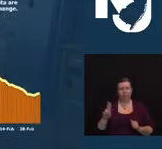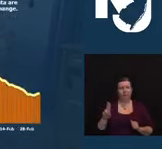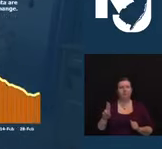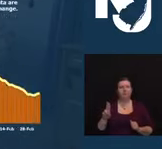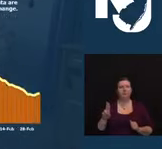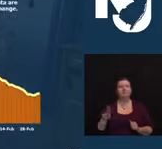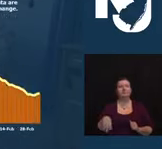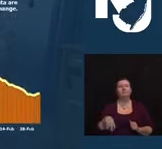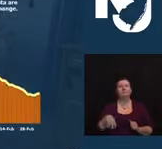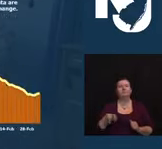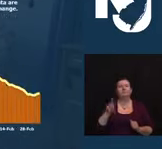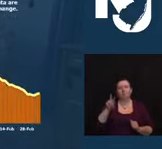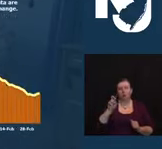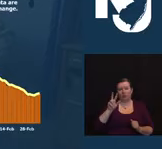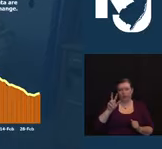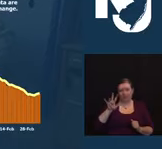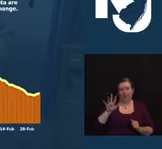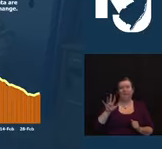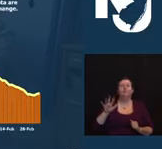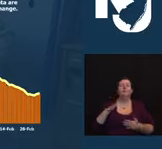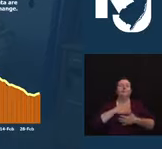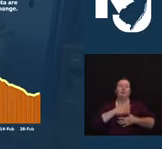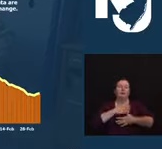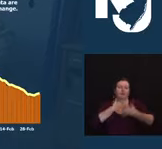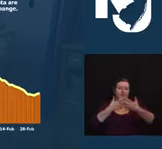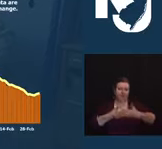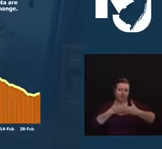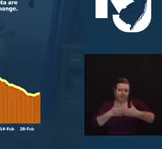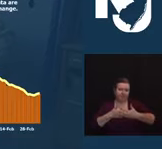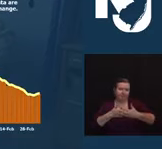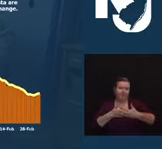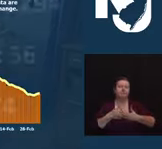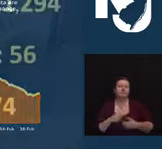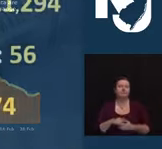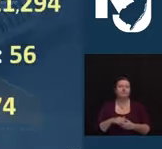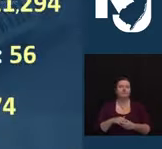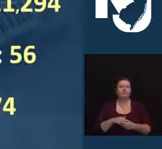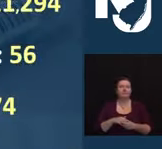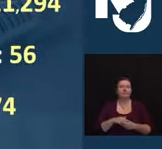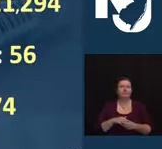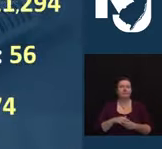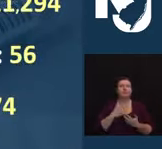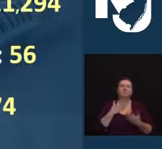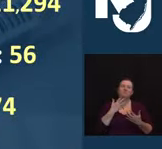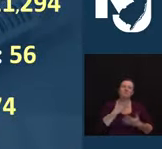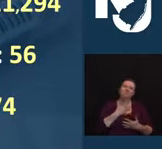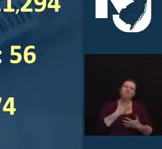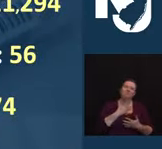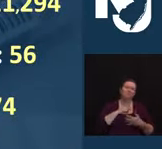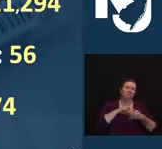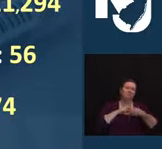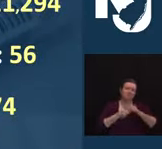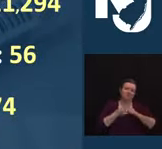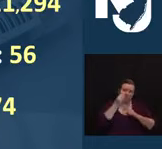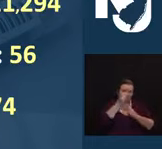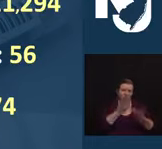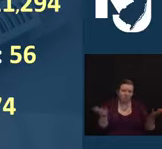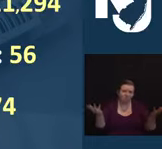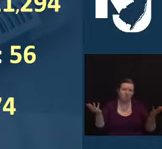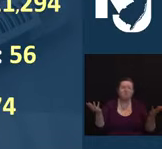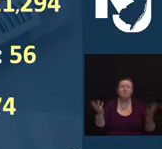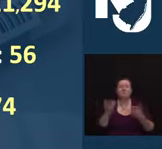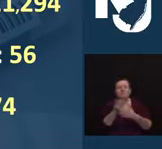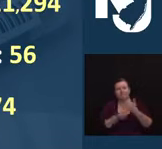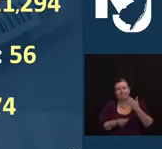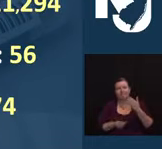235 ventilators were in use. And sadly, we must report the loss with the heaviest heart of